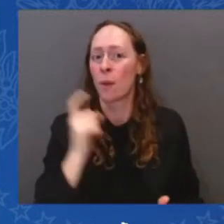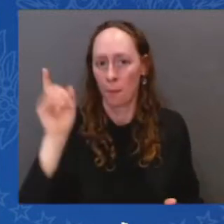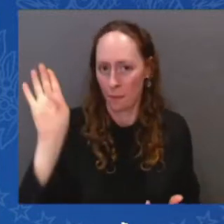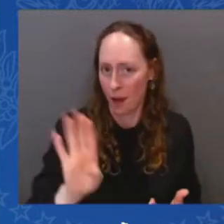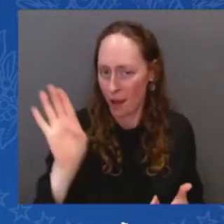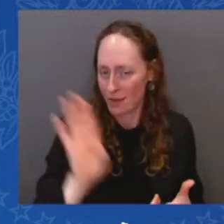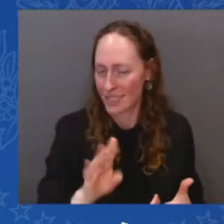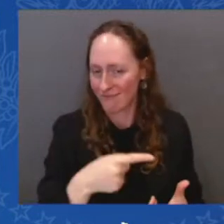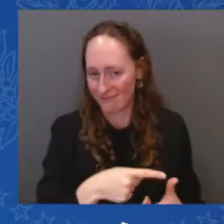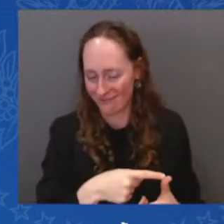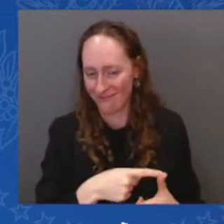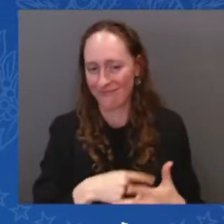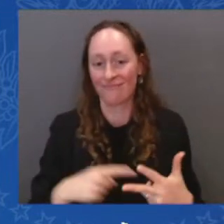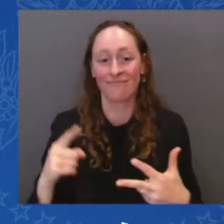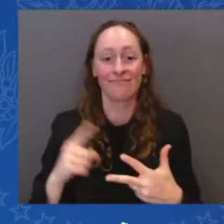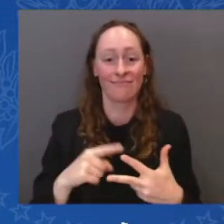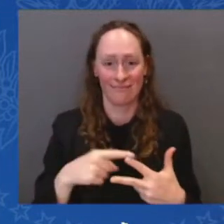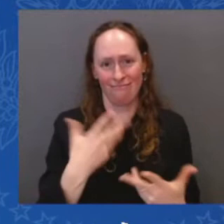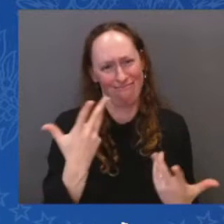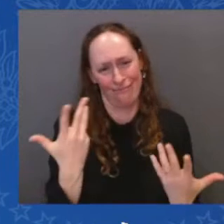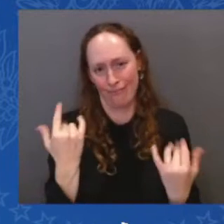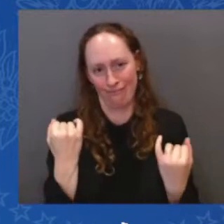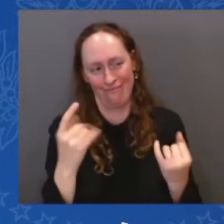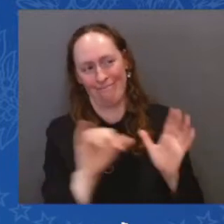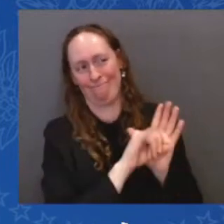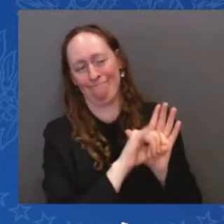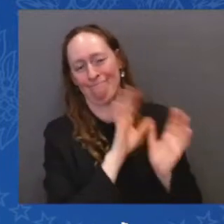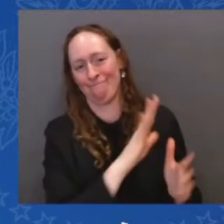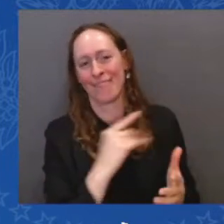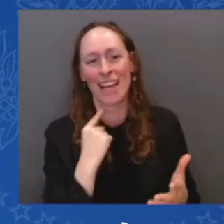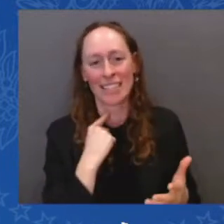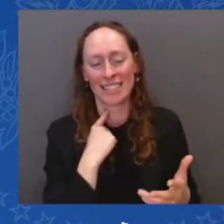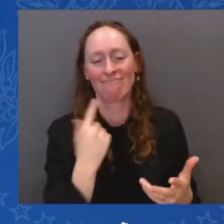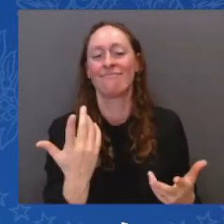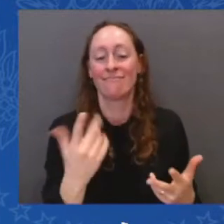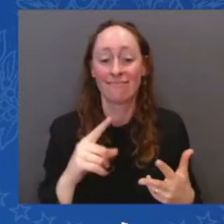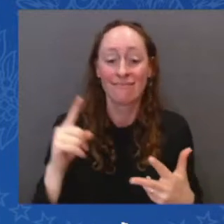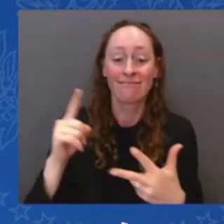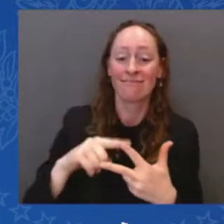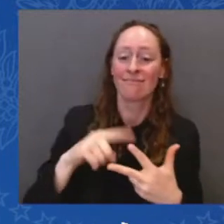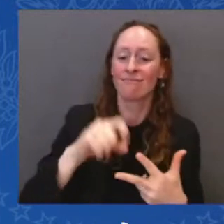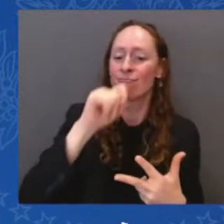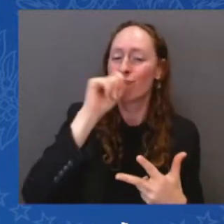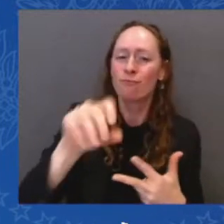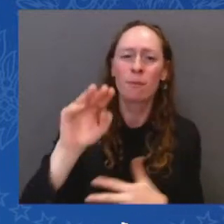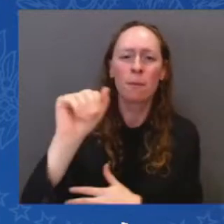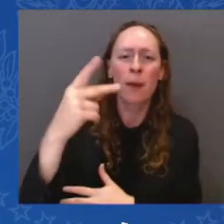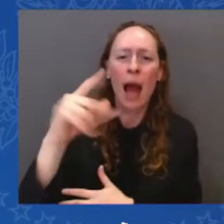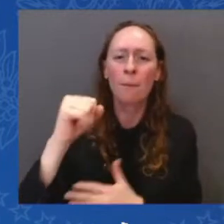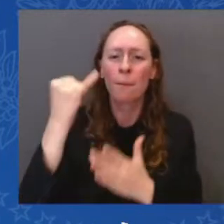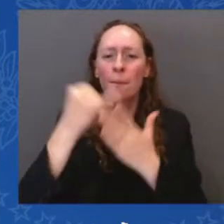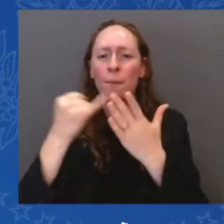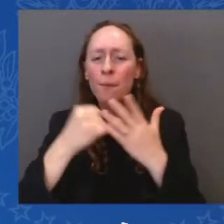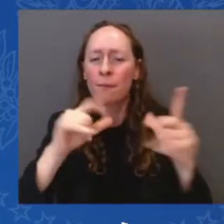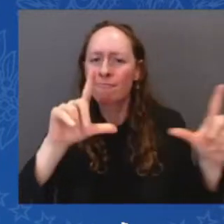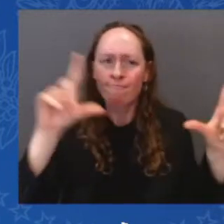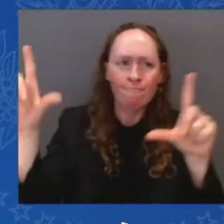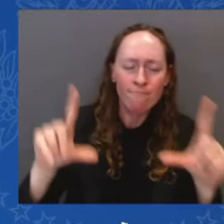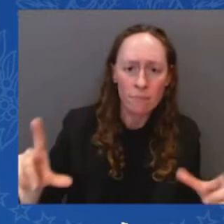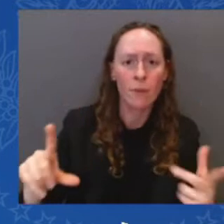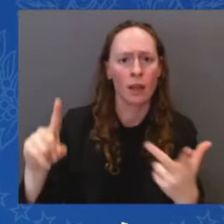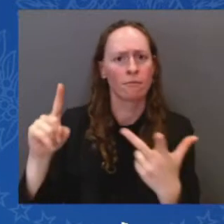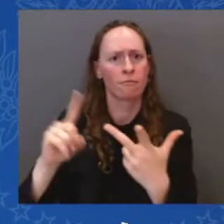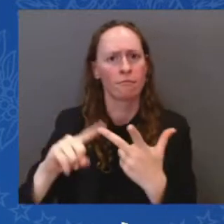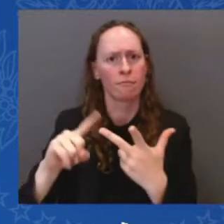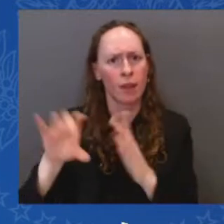likes maps, and he loves the Constitution. But each of these three things points to something deeper about Mark's